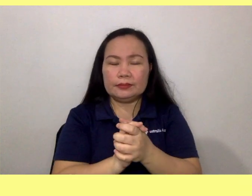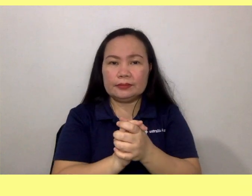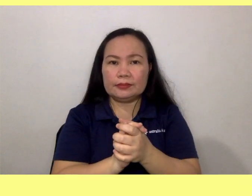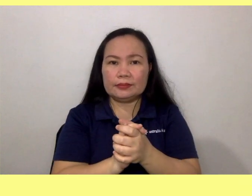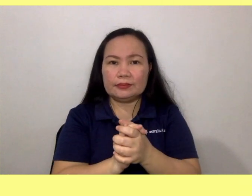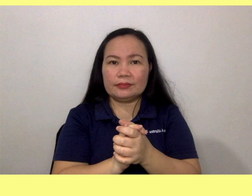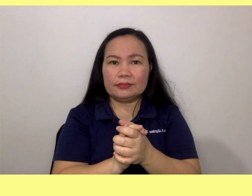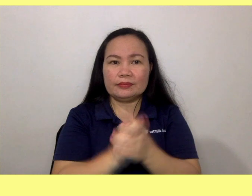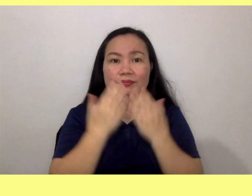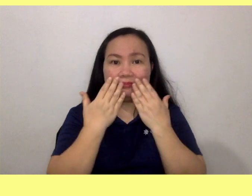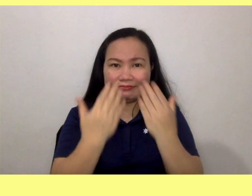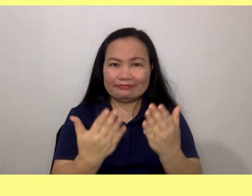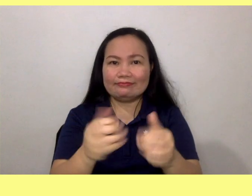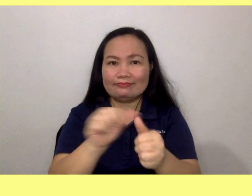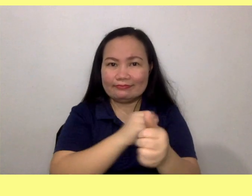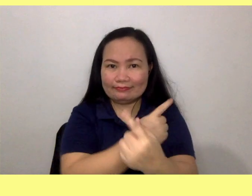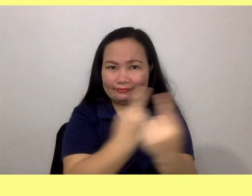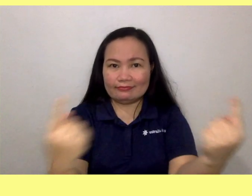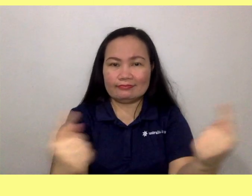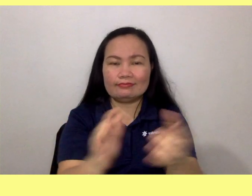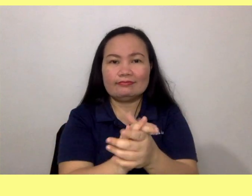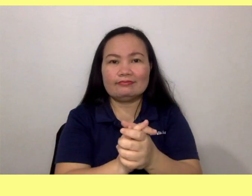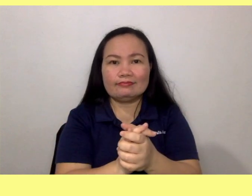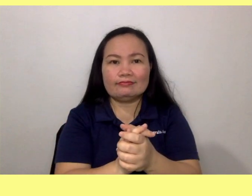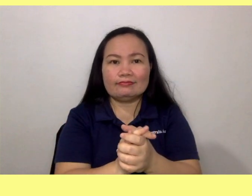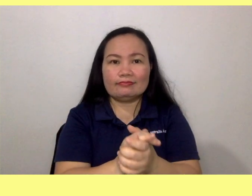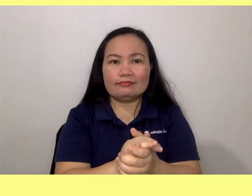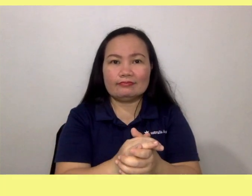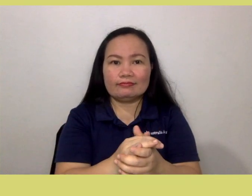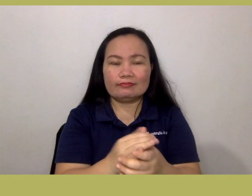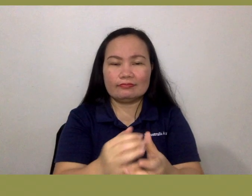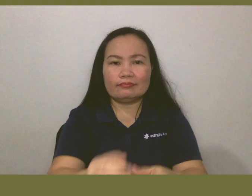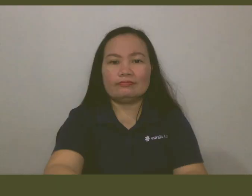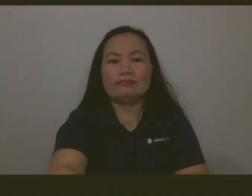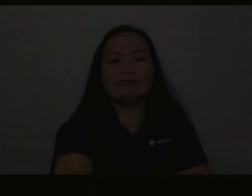Thank you everyone. Thank you for watching. If you have any question,